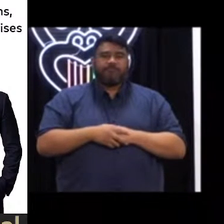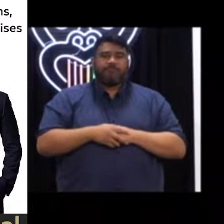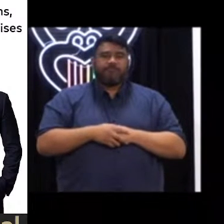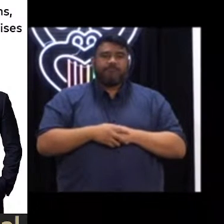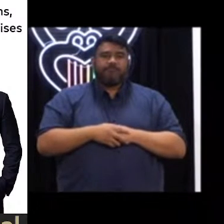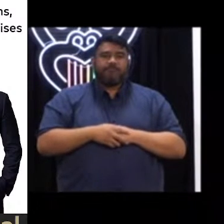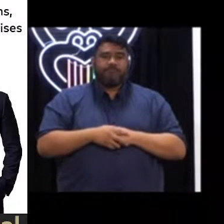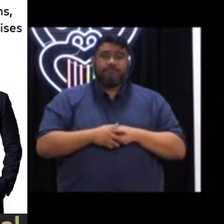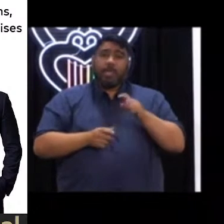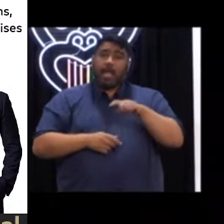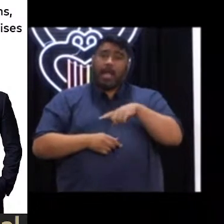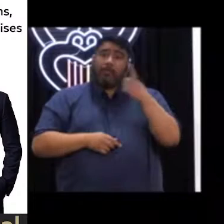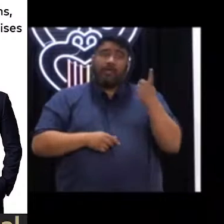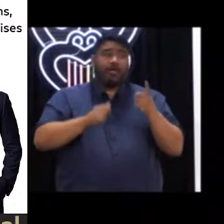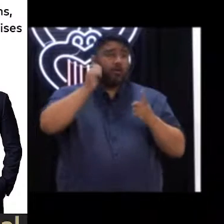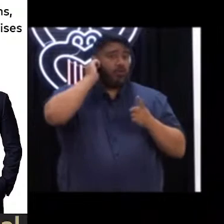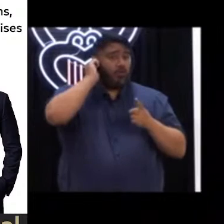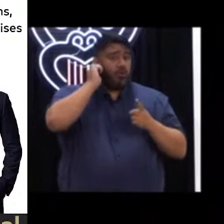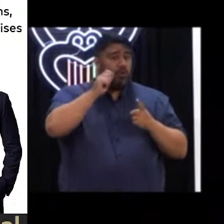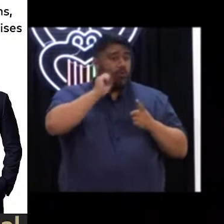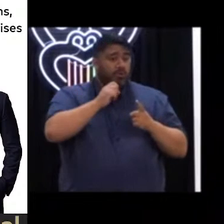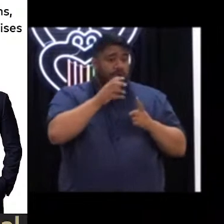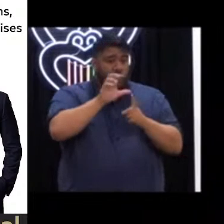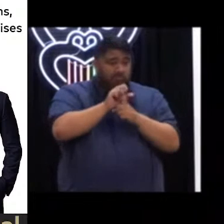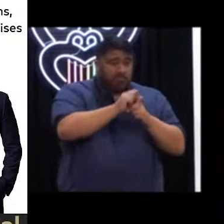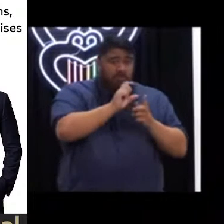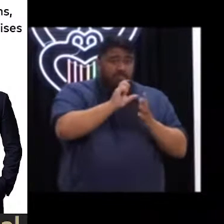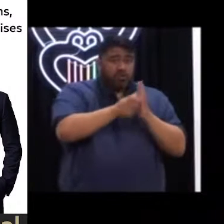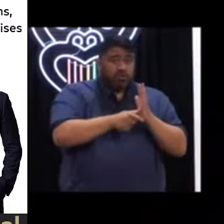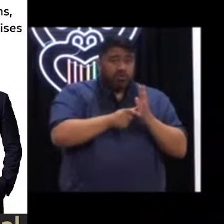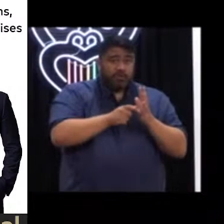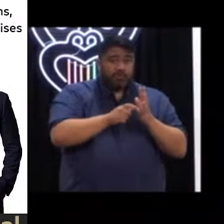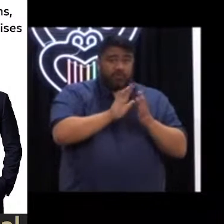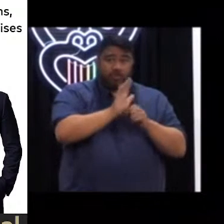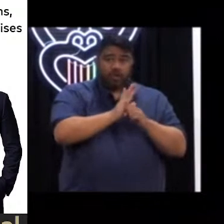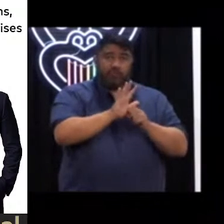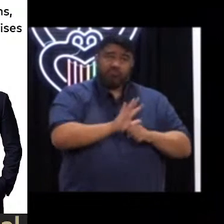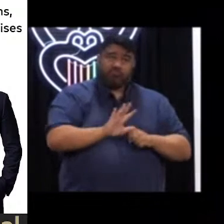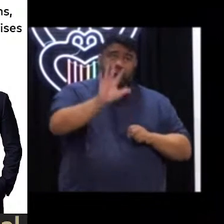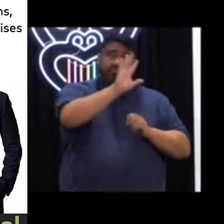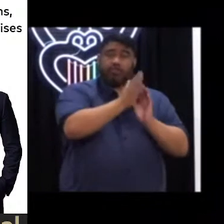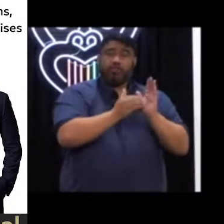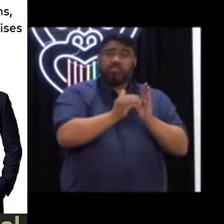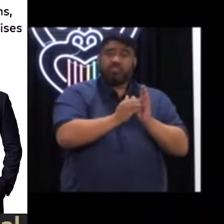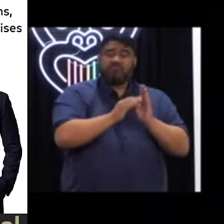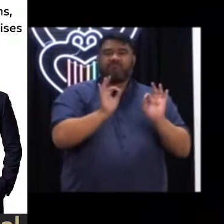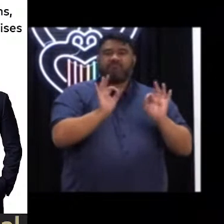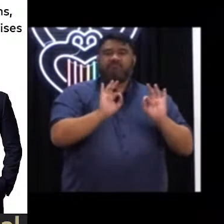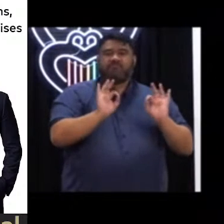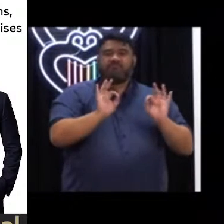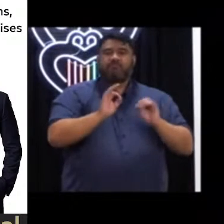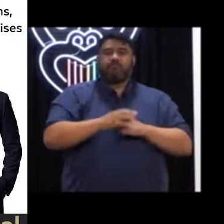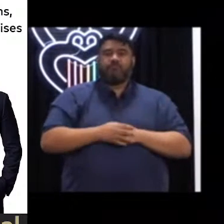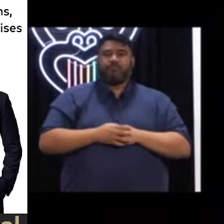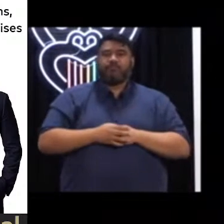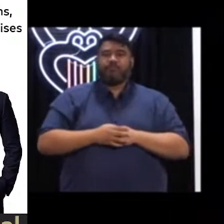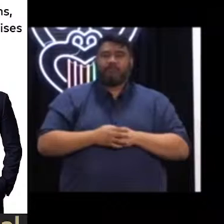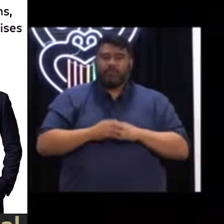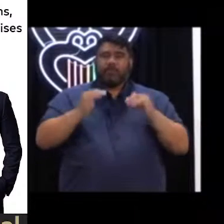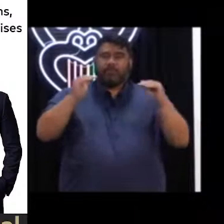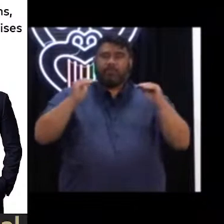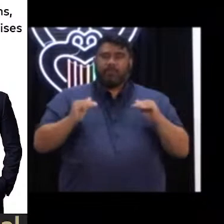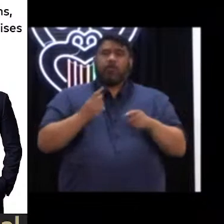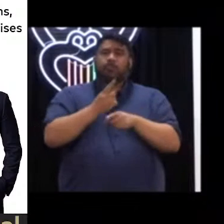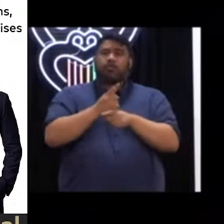wastewater samples taken in Auckland or around the country. Just a reminder too that our hospitals are safe.